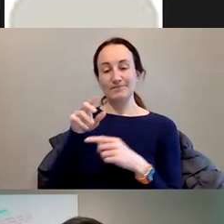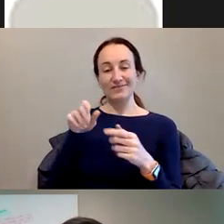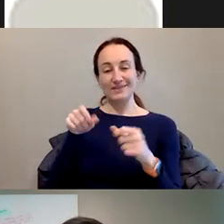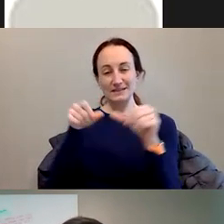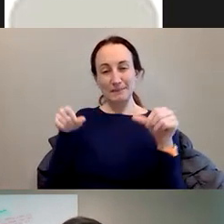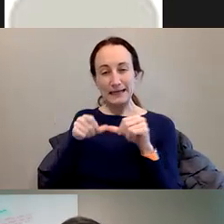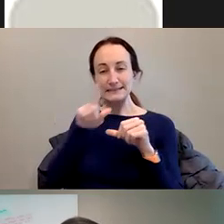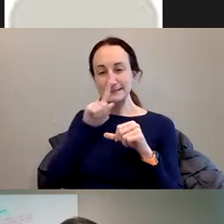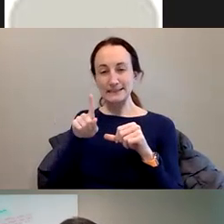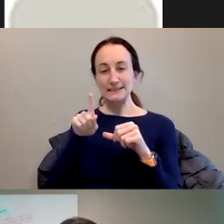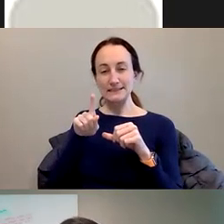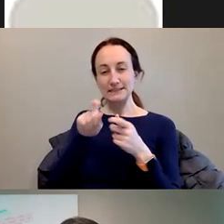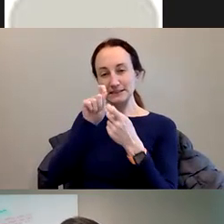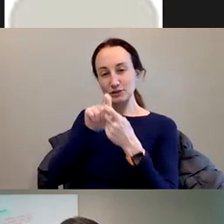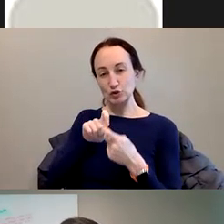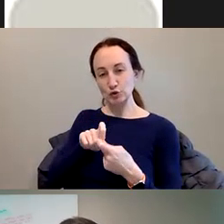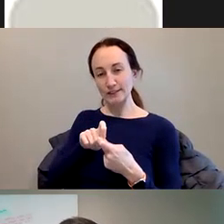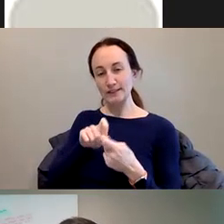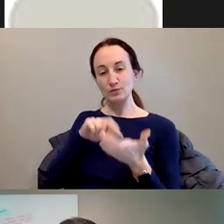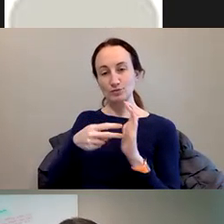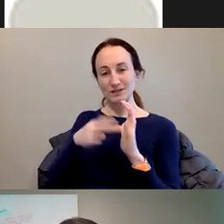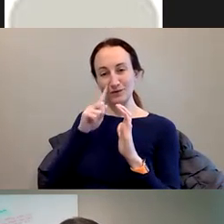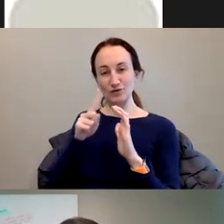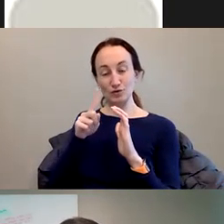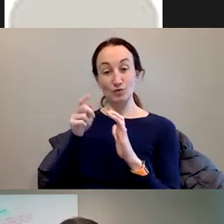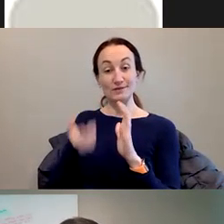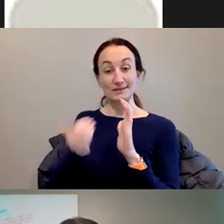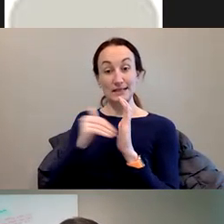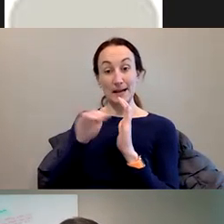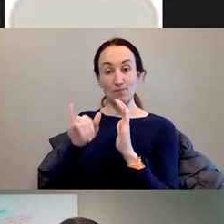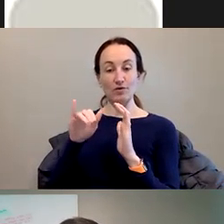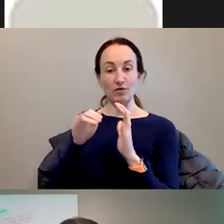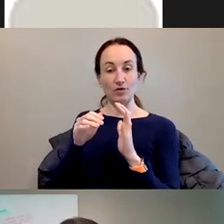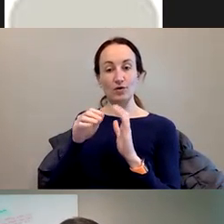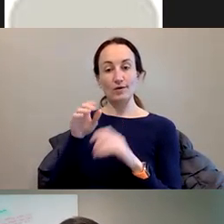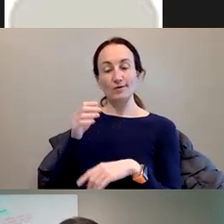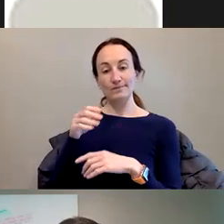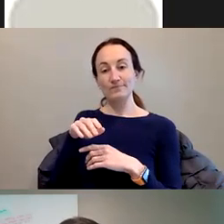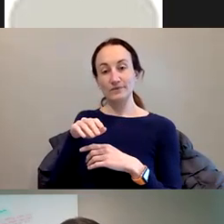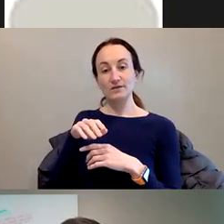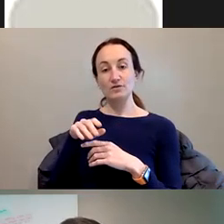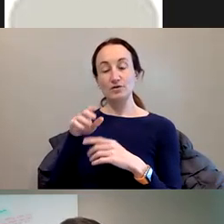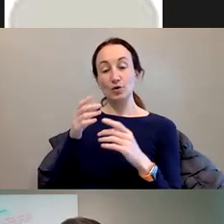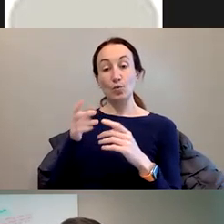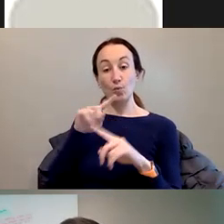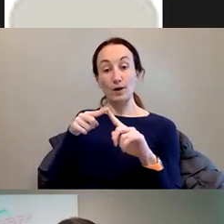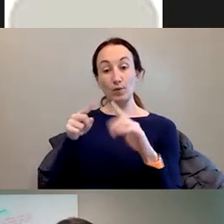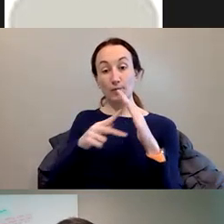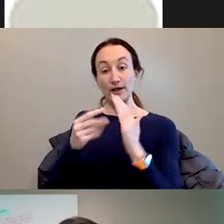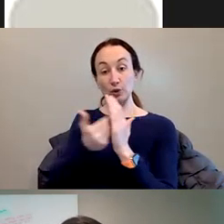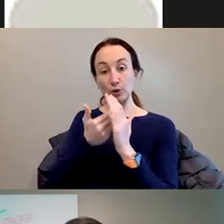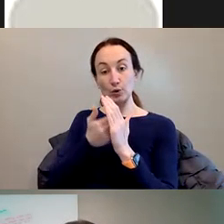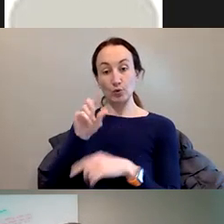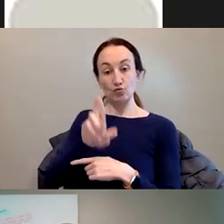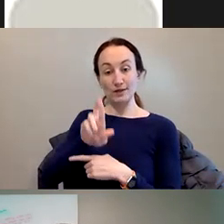we have to do this teacher forcing step, like the recurrent neural network. Once we predict a new residue, right? When we are predicting